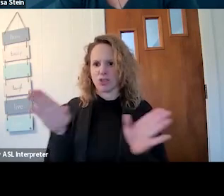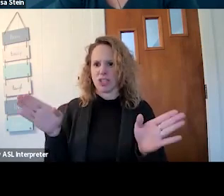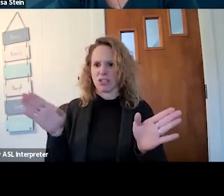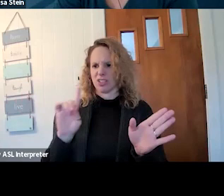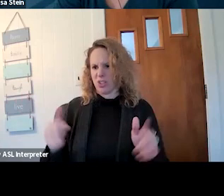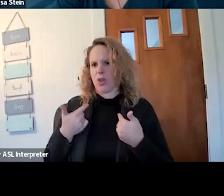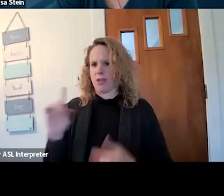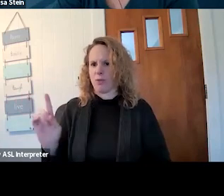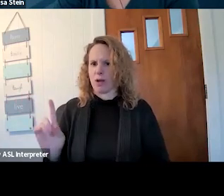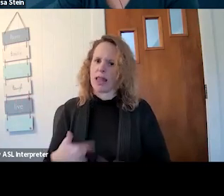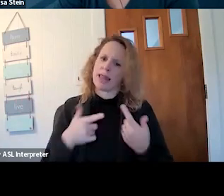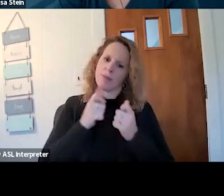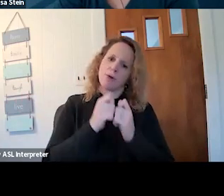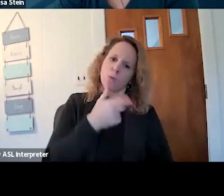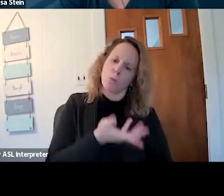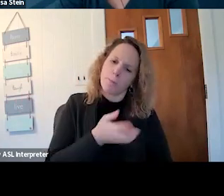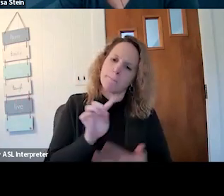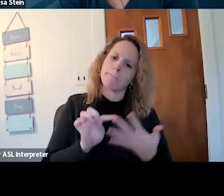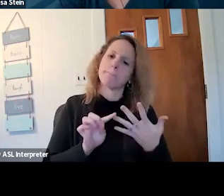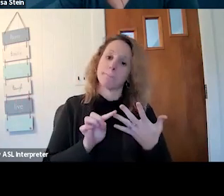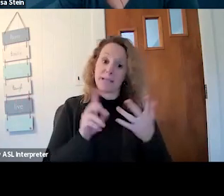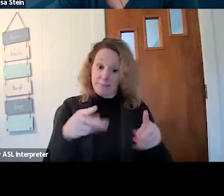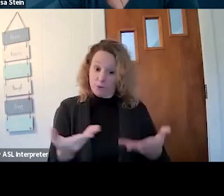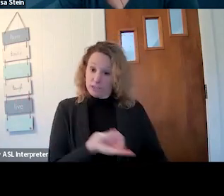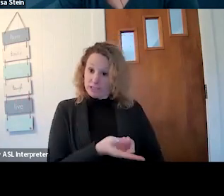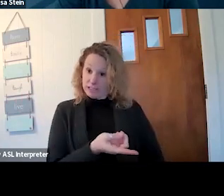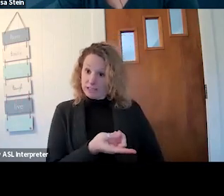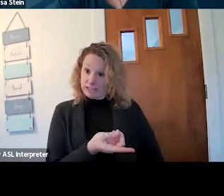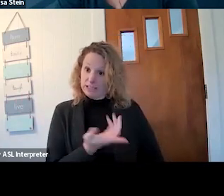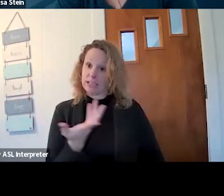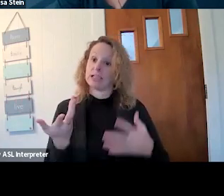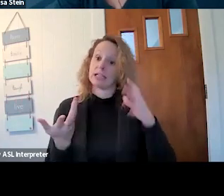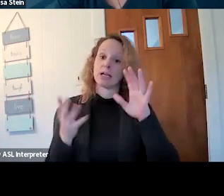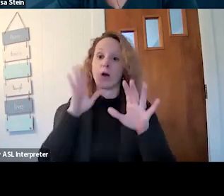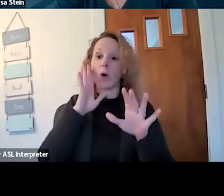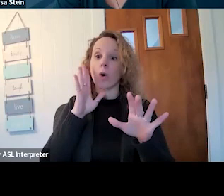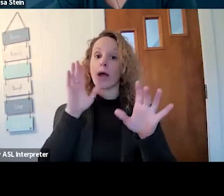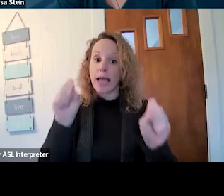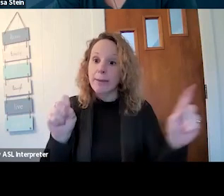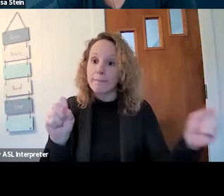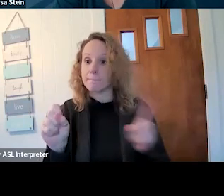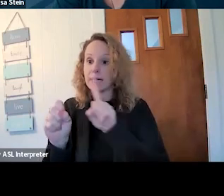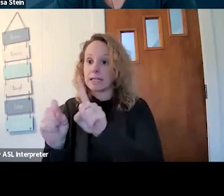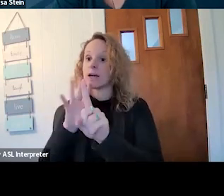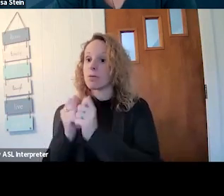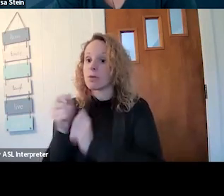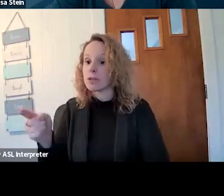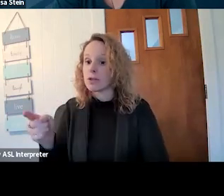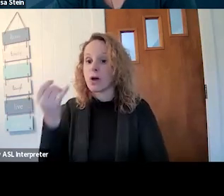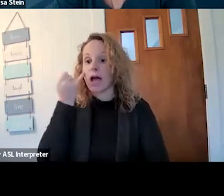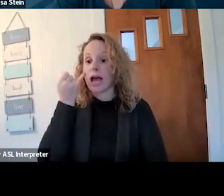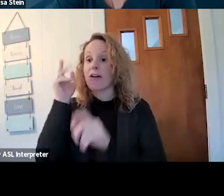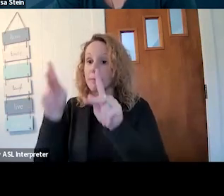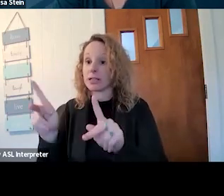live? Who do you live with? Are they here? I'm going to bring them up to talk to you. And if the person brought the family, then